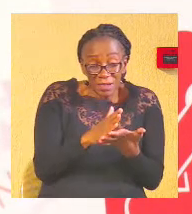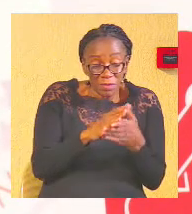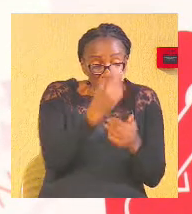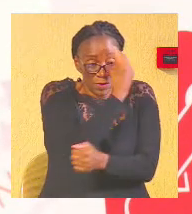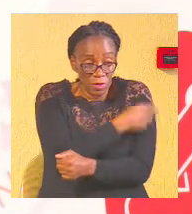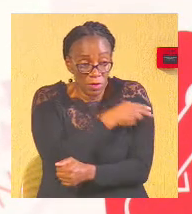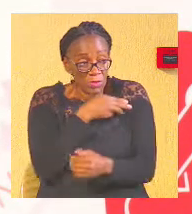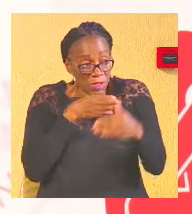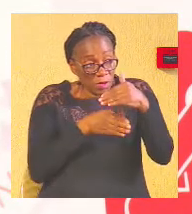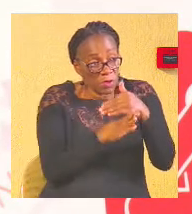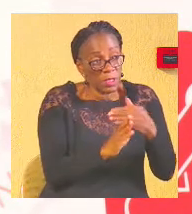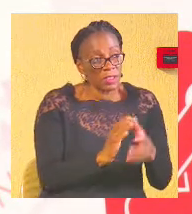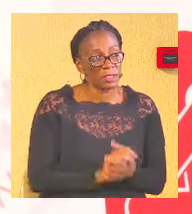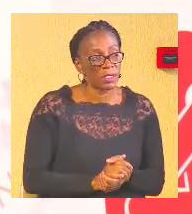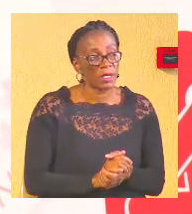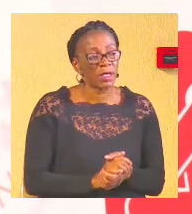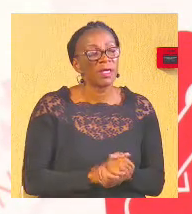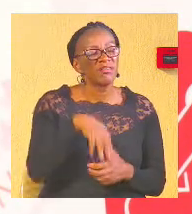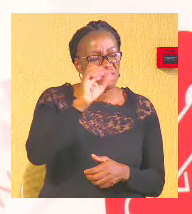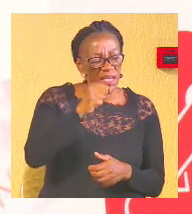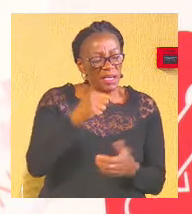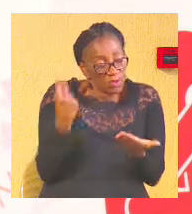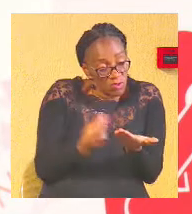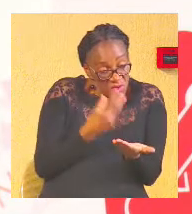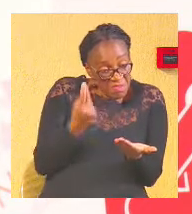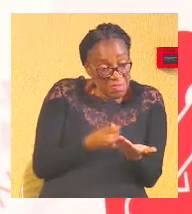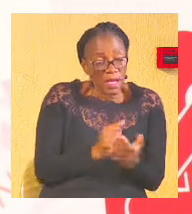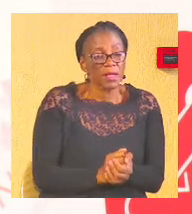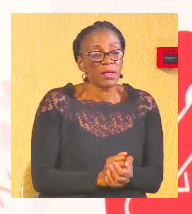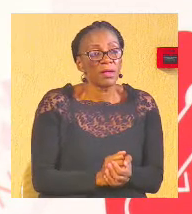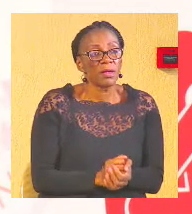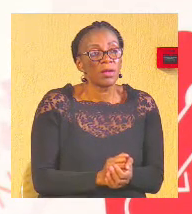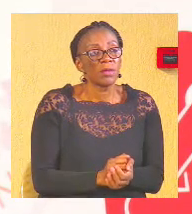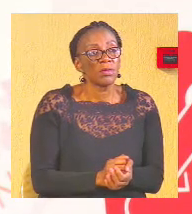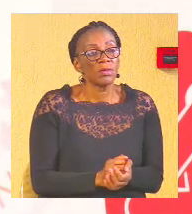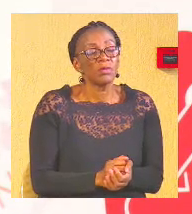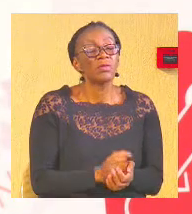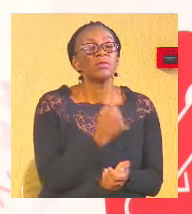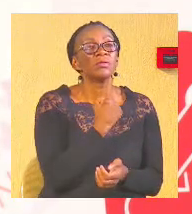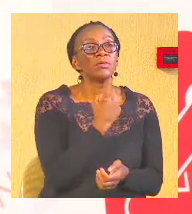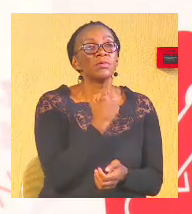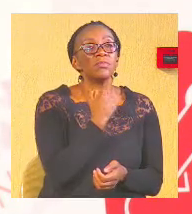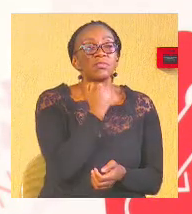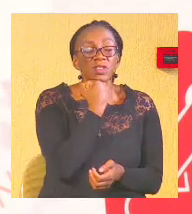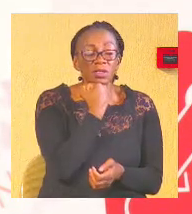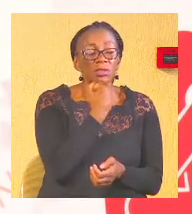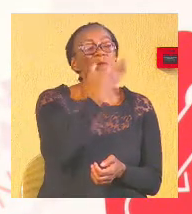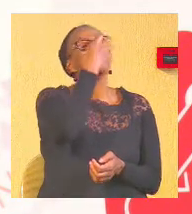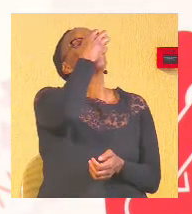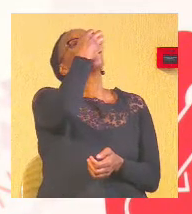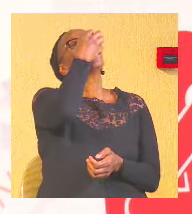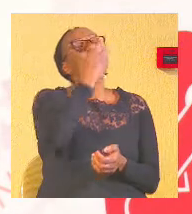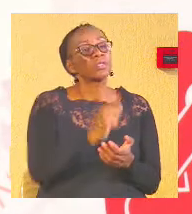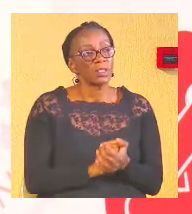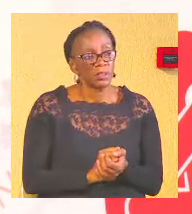bottles. Obviously, it is a costly exercise in replenishing the oxygen bottles, but I think these are the lessons we are learning,